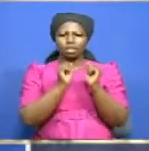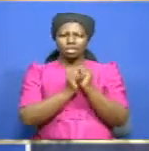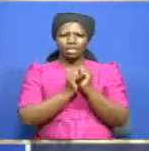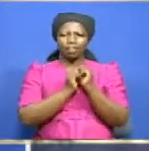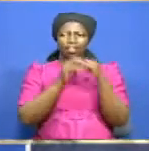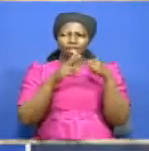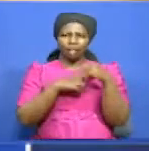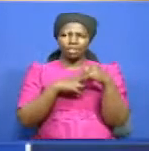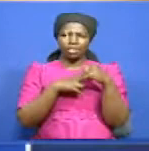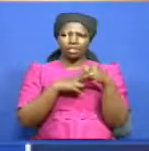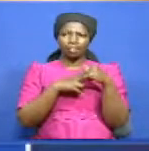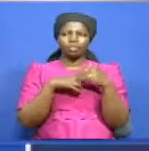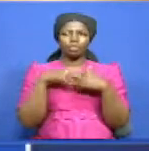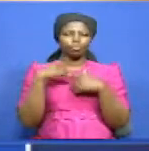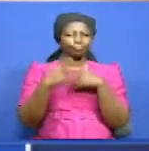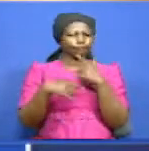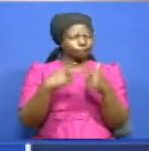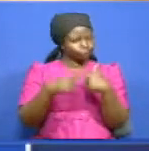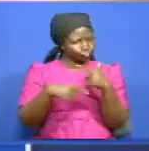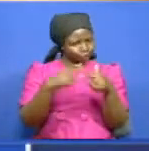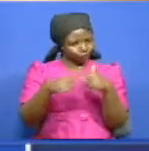2017, tulifika mwaka